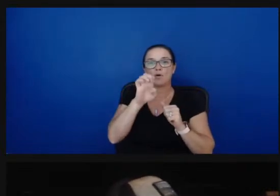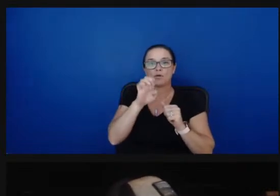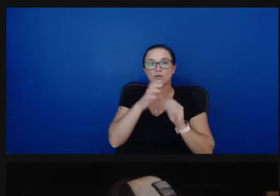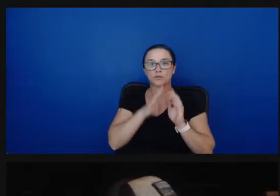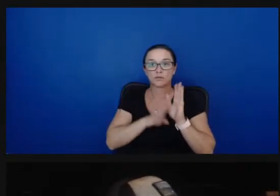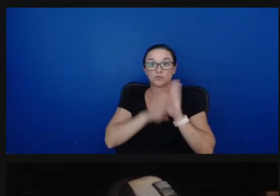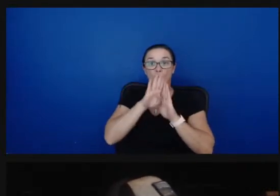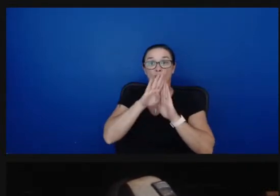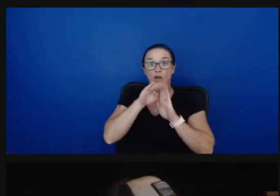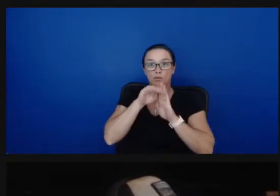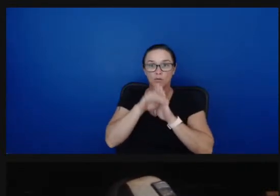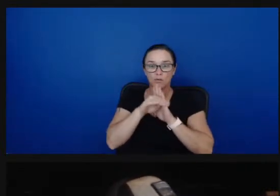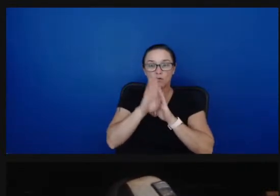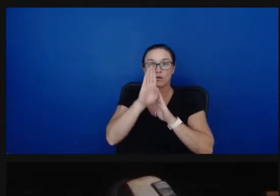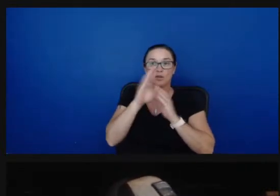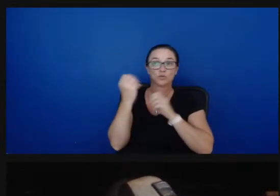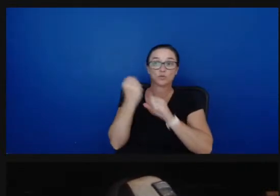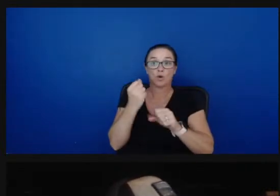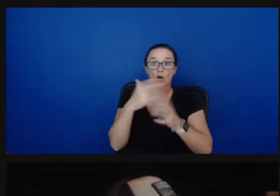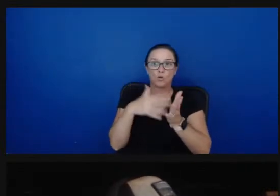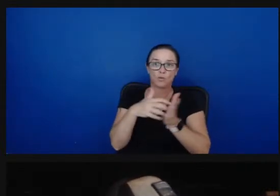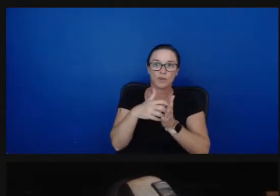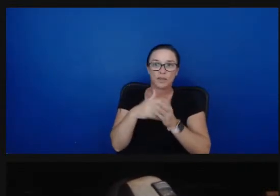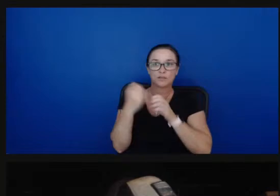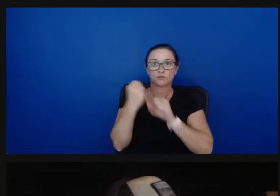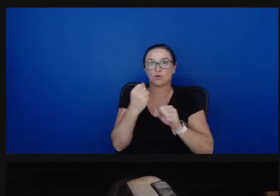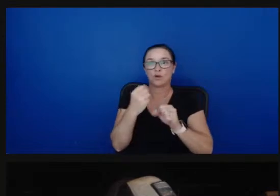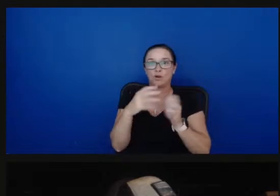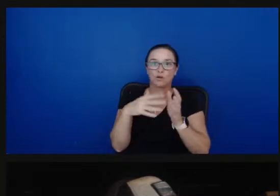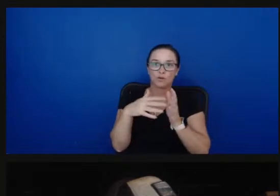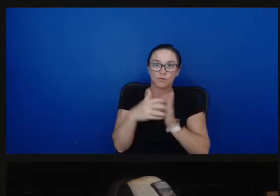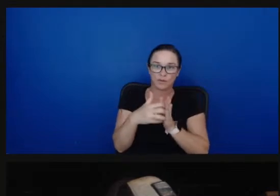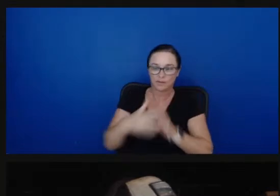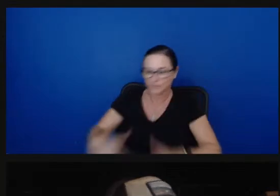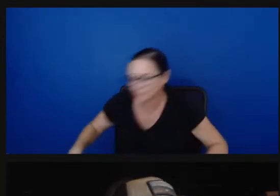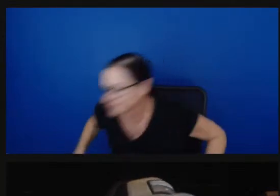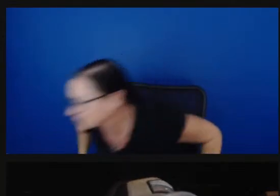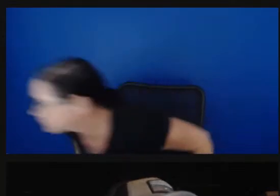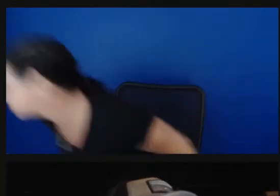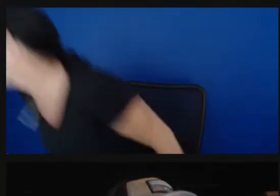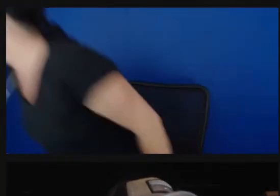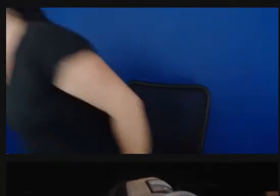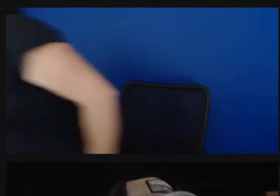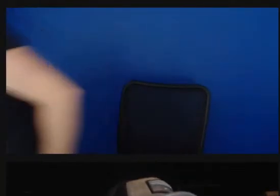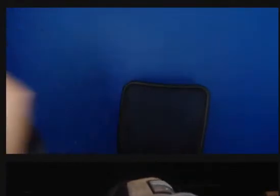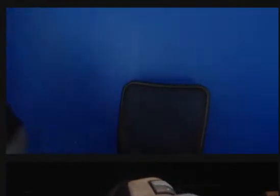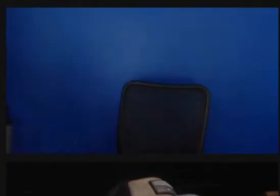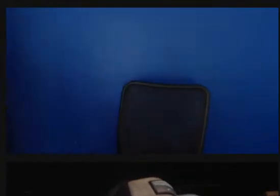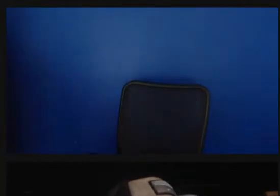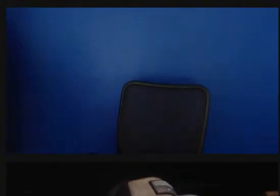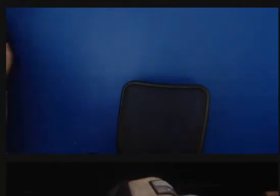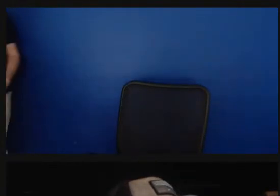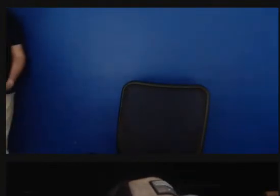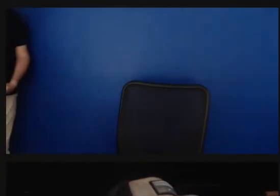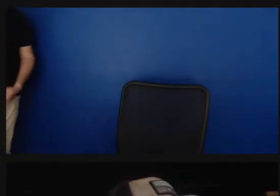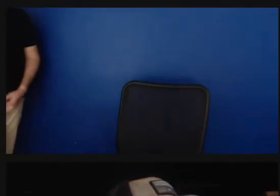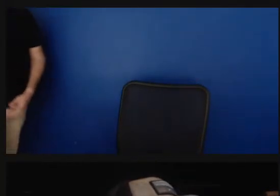weak, strong, weaker, stronger, weaker, as such.